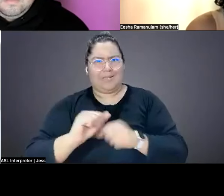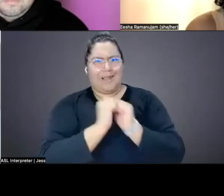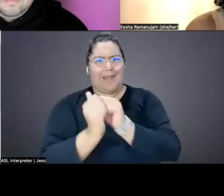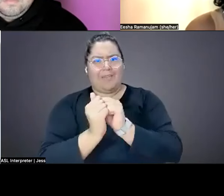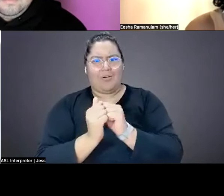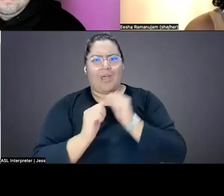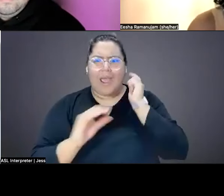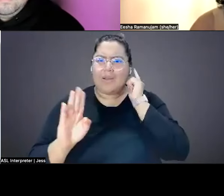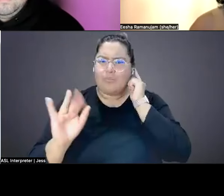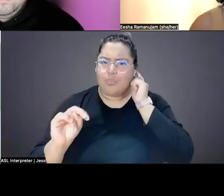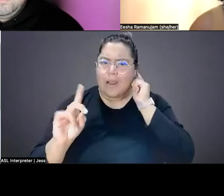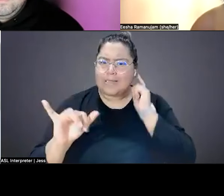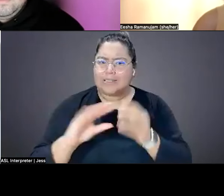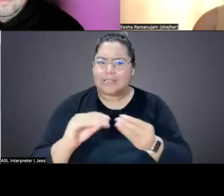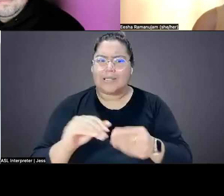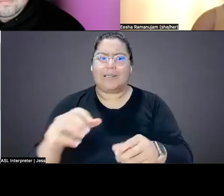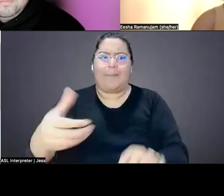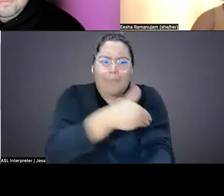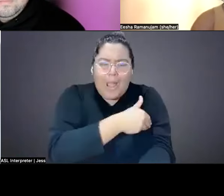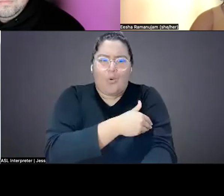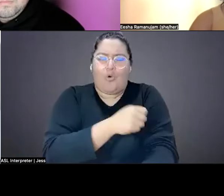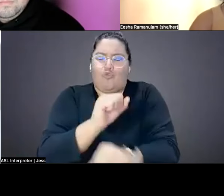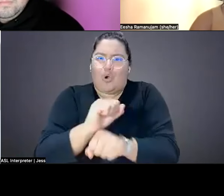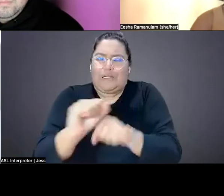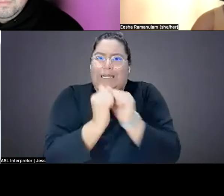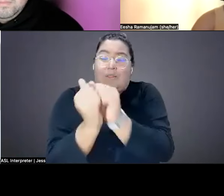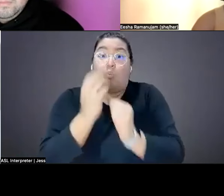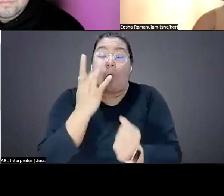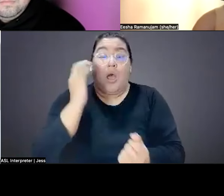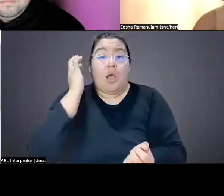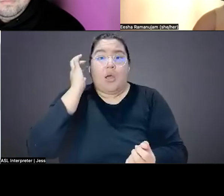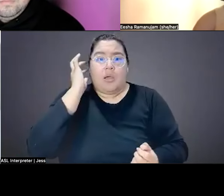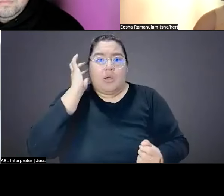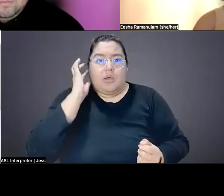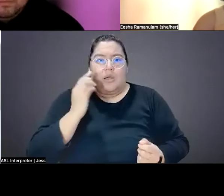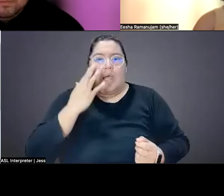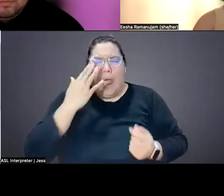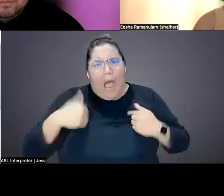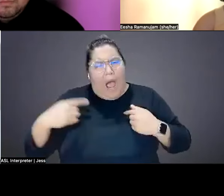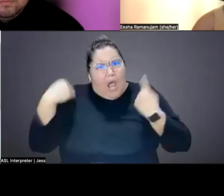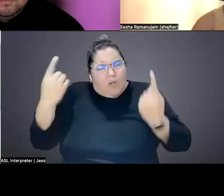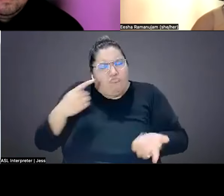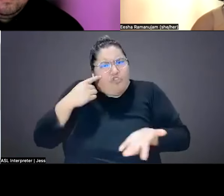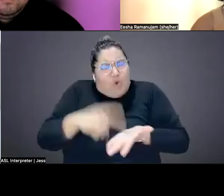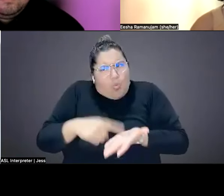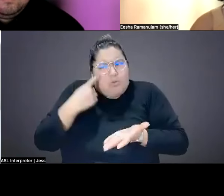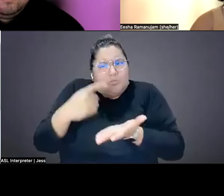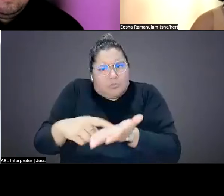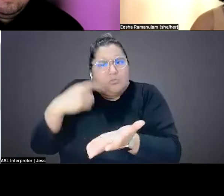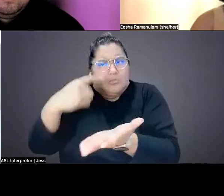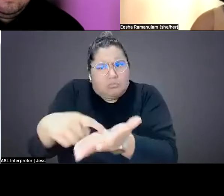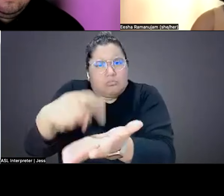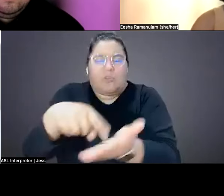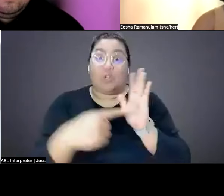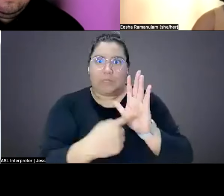the power of working together, because these were all just little things that I had noticed over time, like